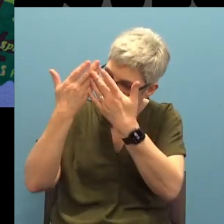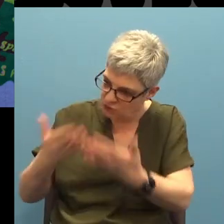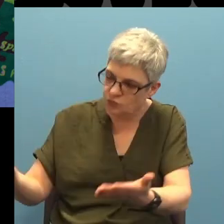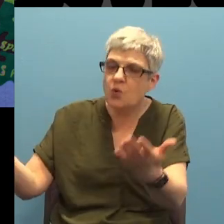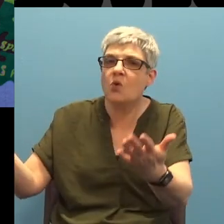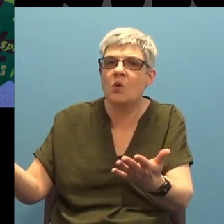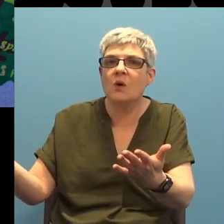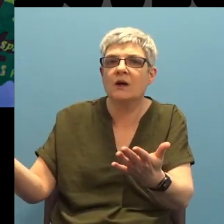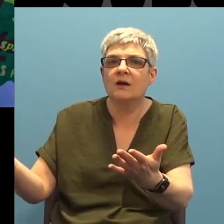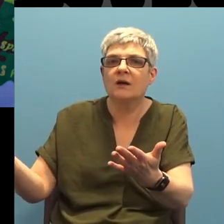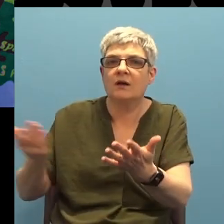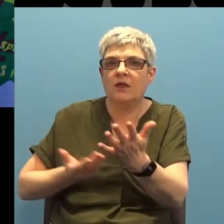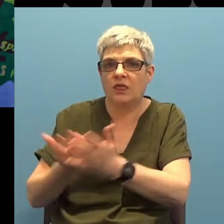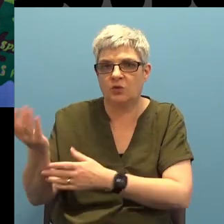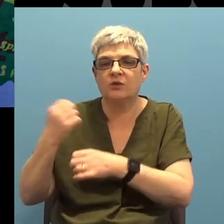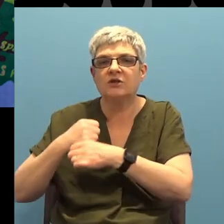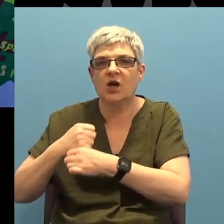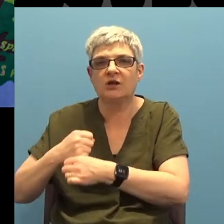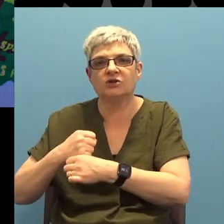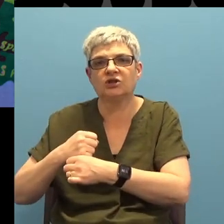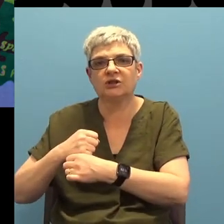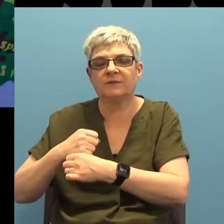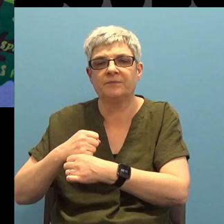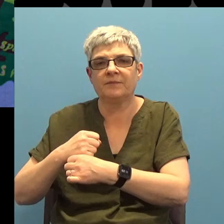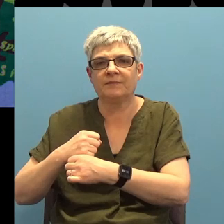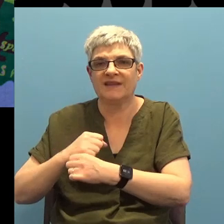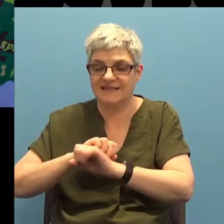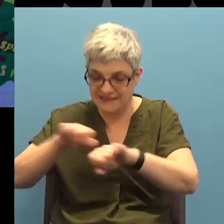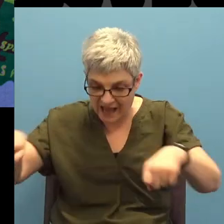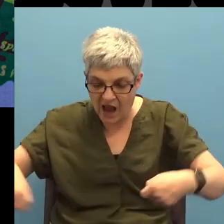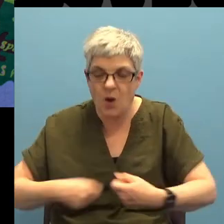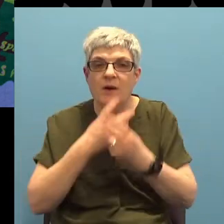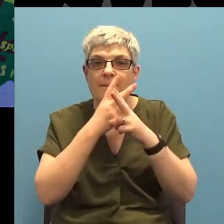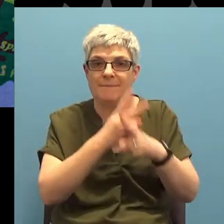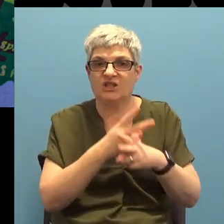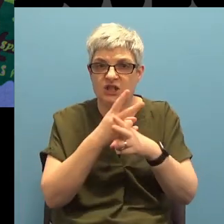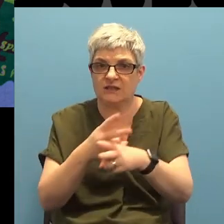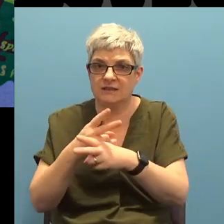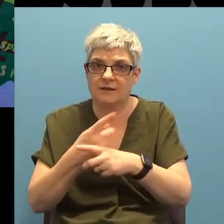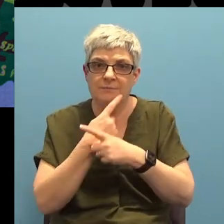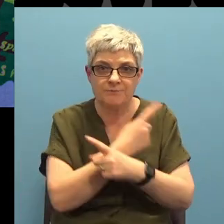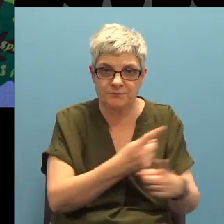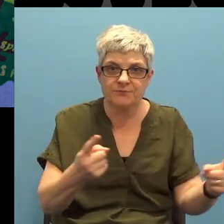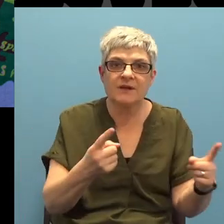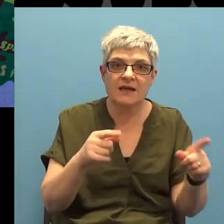visible action through the church. This is our mission as well.